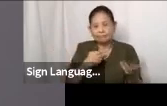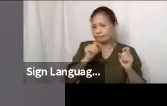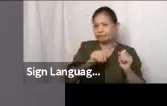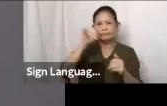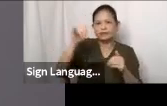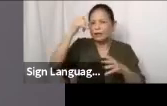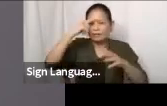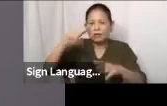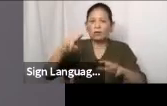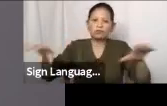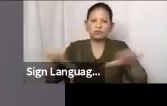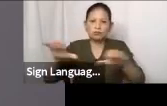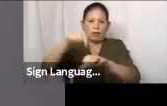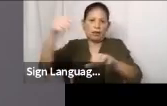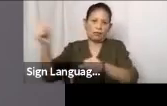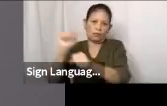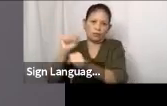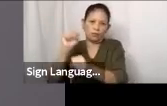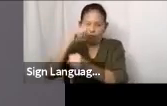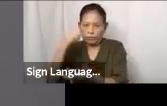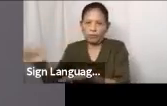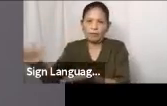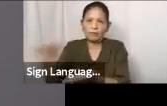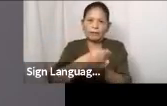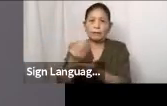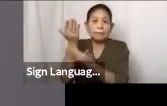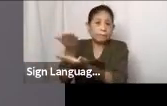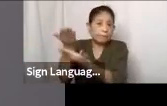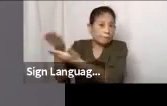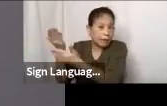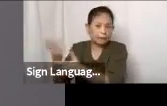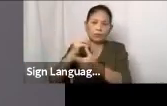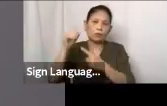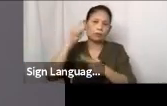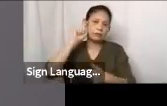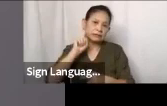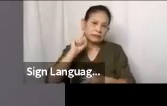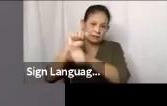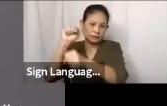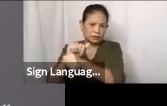and sex work. They are doing unsafe sexual life for various reasons.